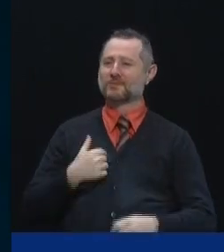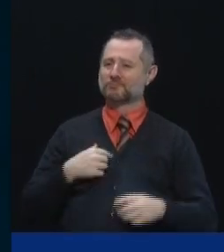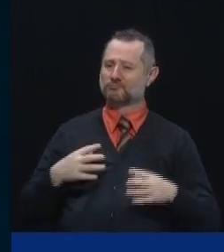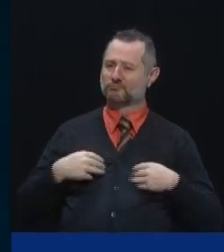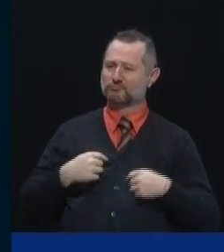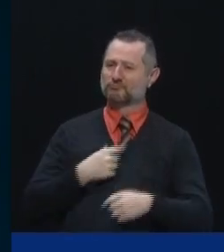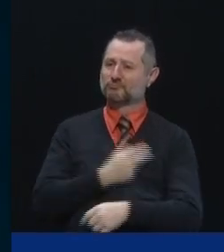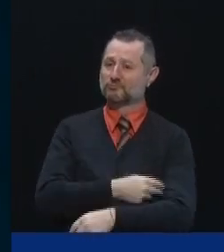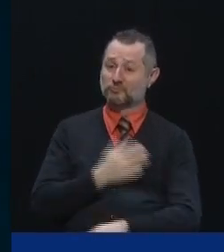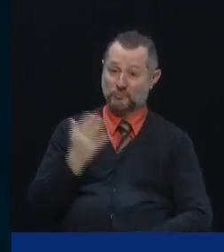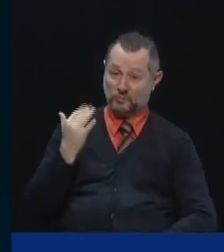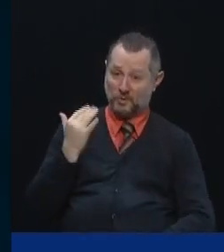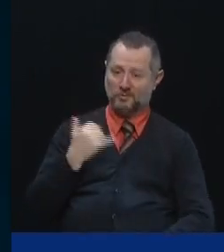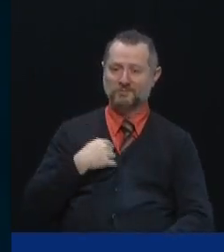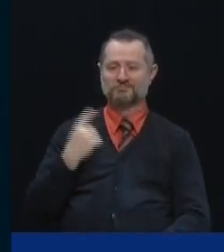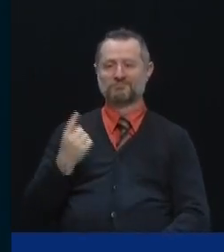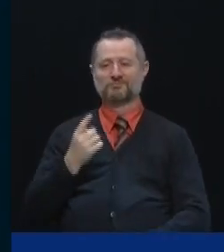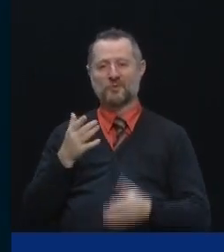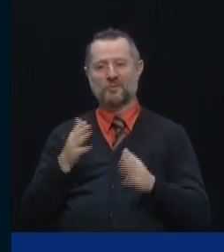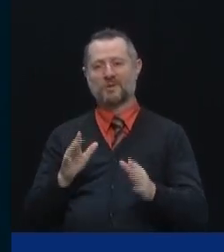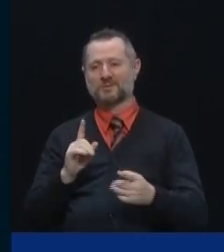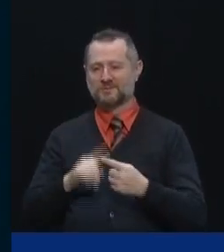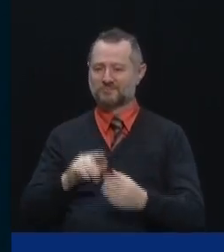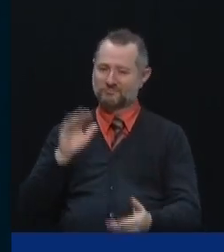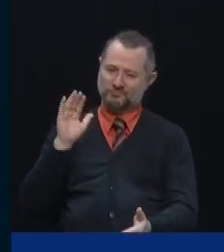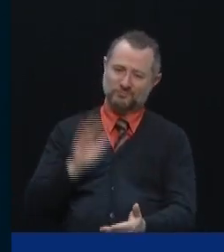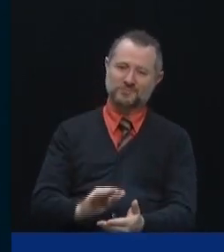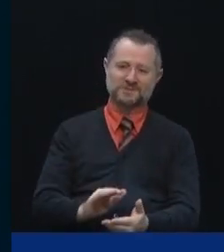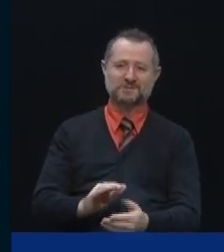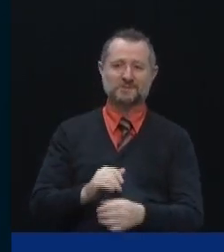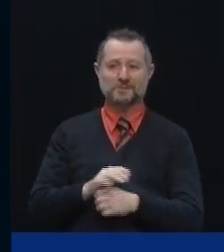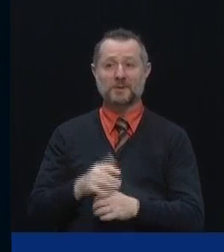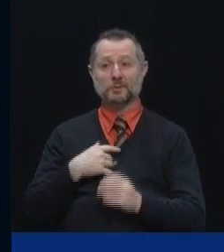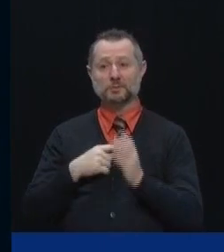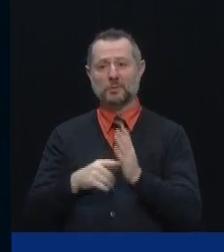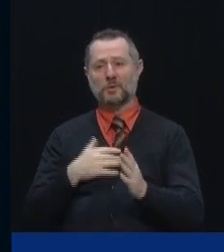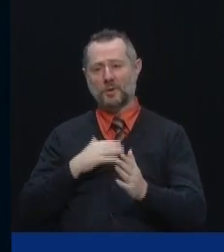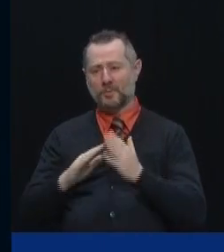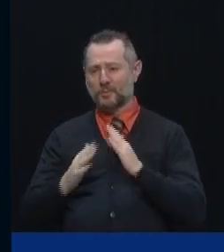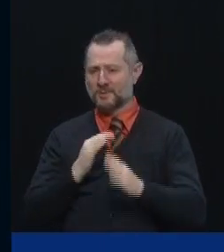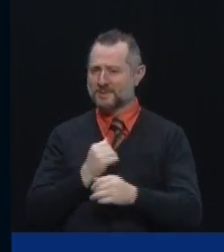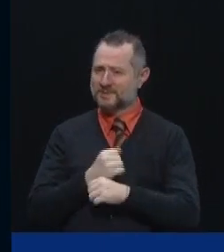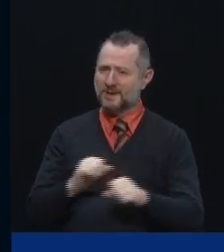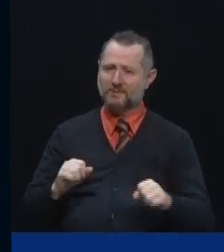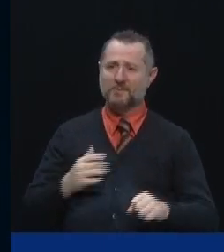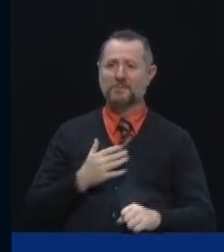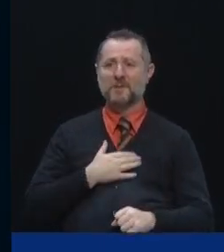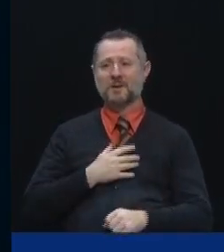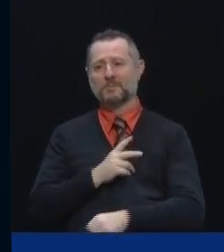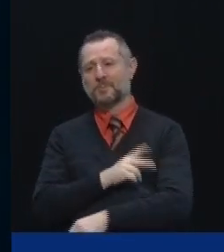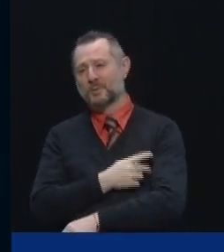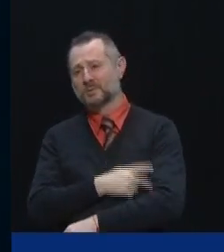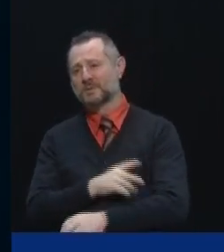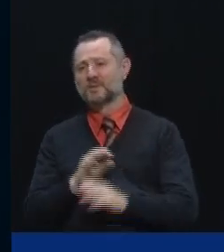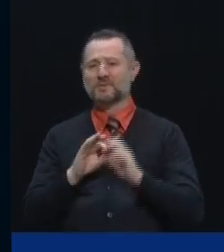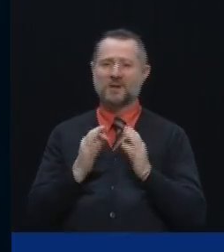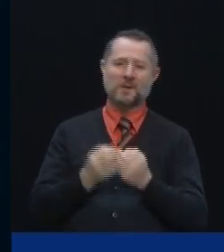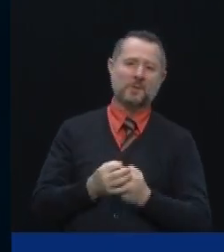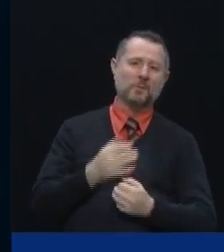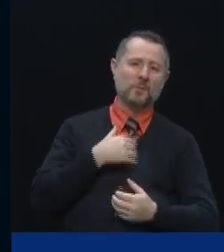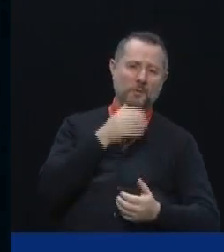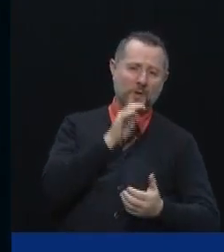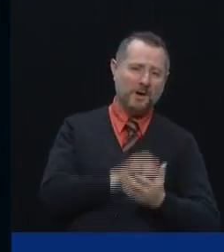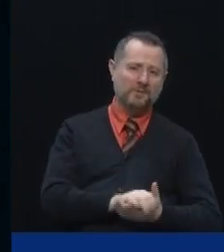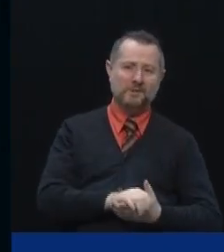that is the only way we can get out of this moment, to show my community that it is safe. For my patients and my family. My wife and our